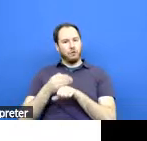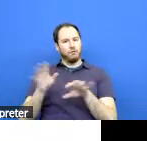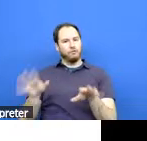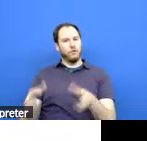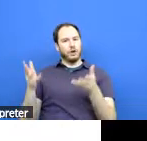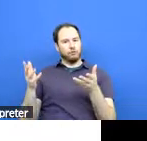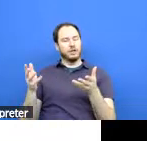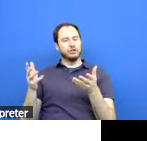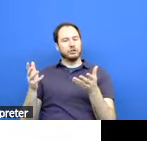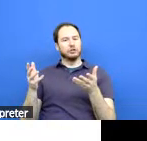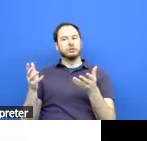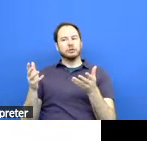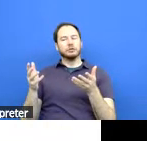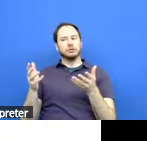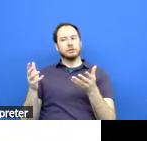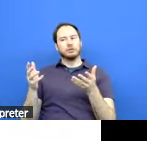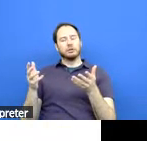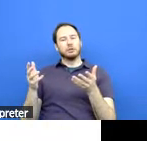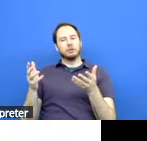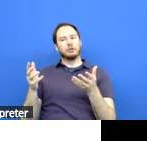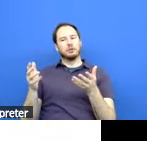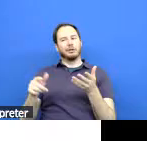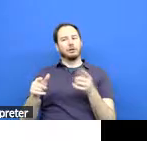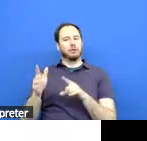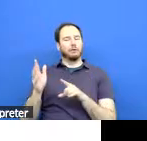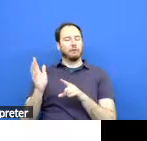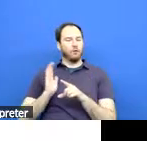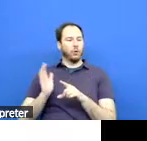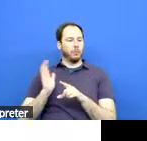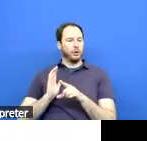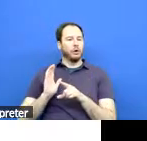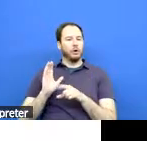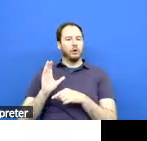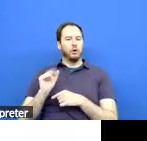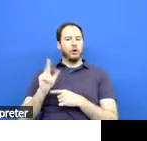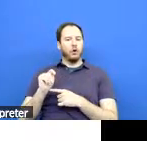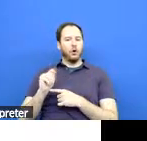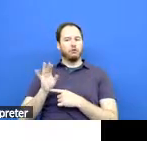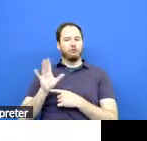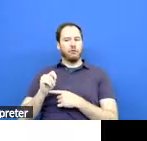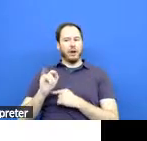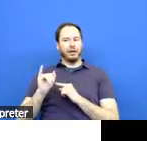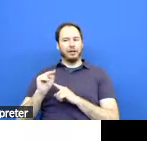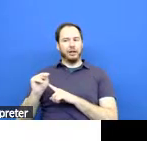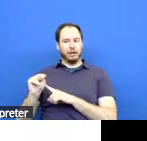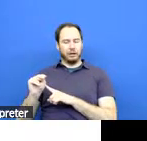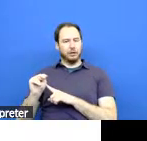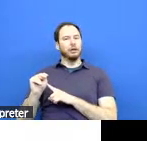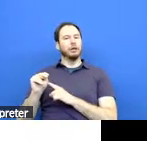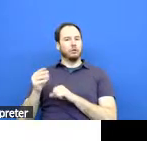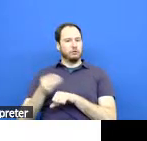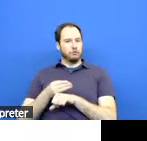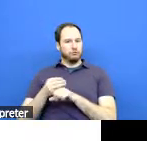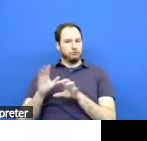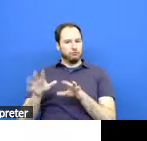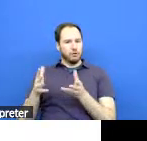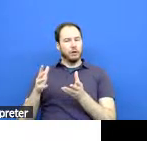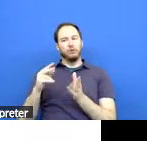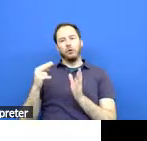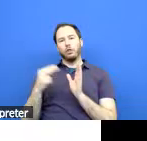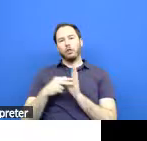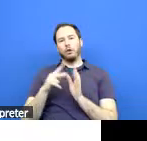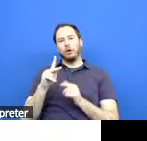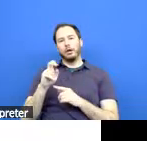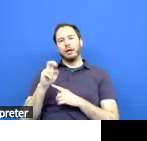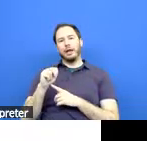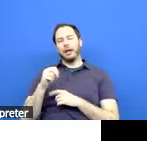of the former Cartwright's Inn. As restoration, if you look at Ken's